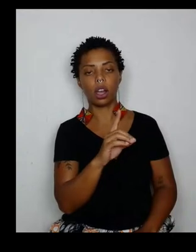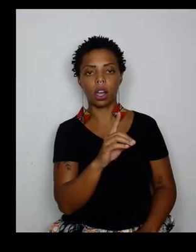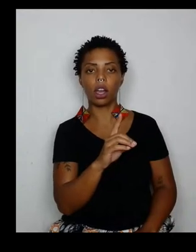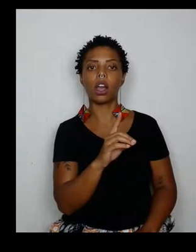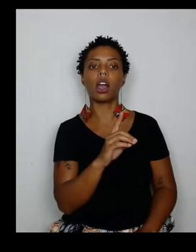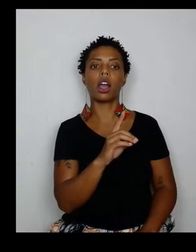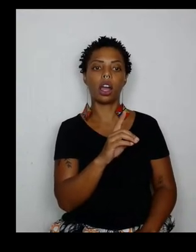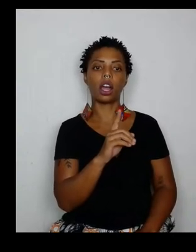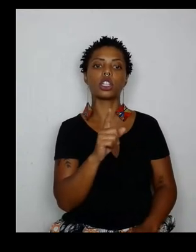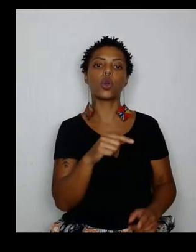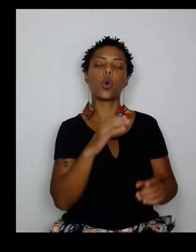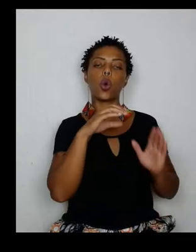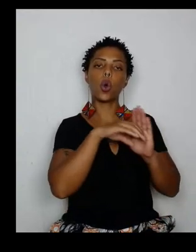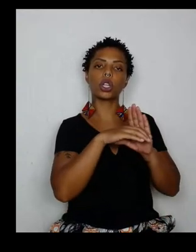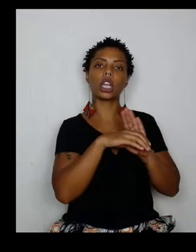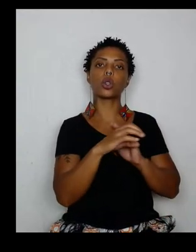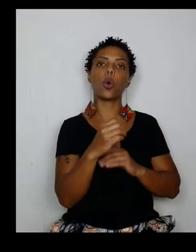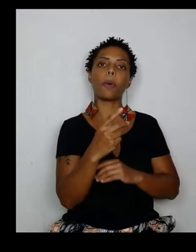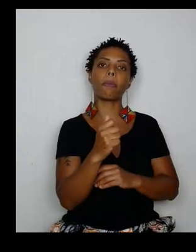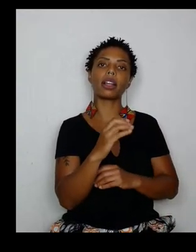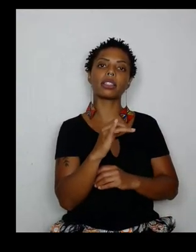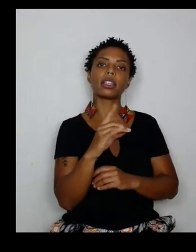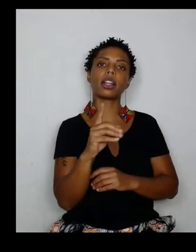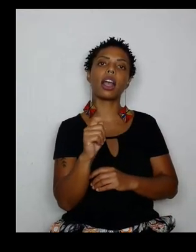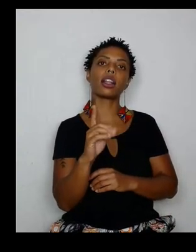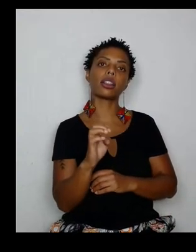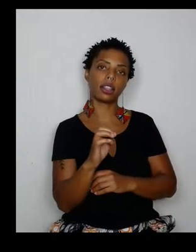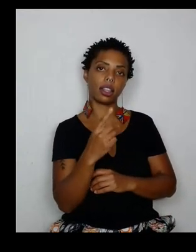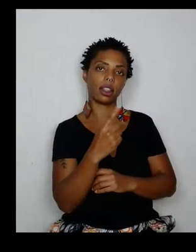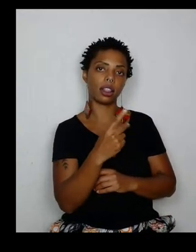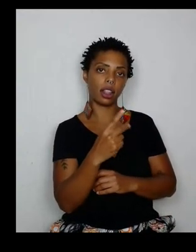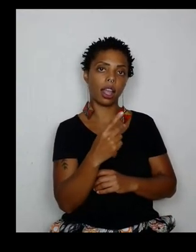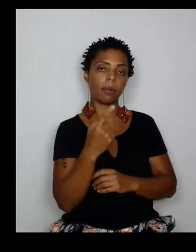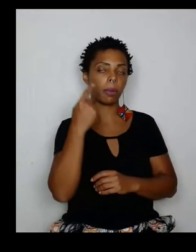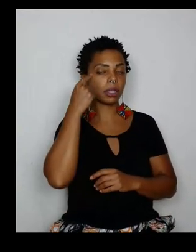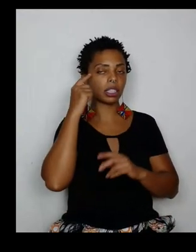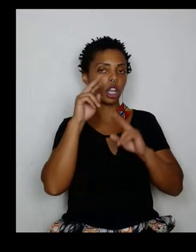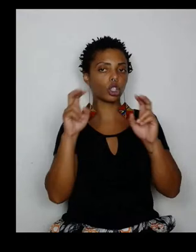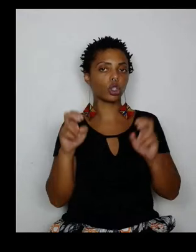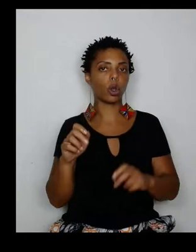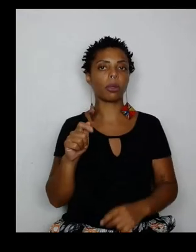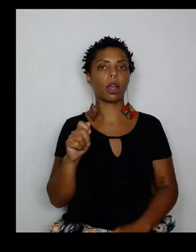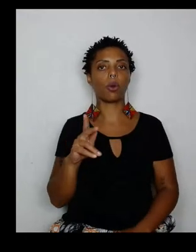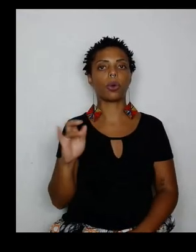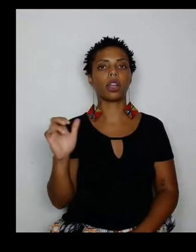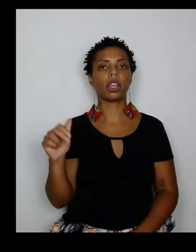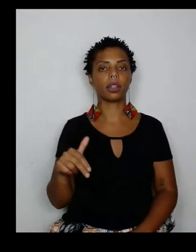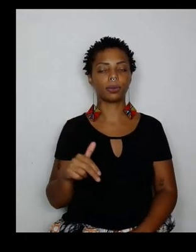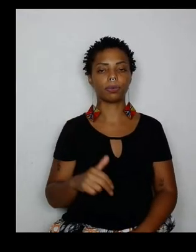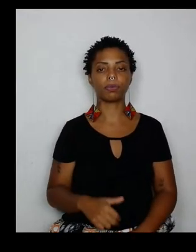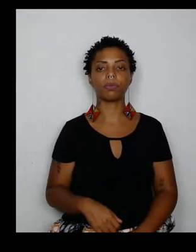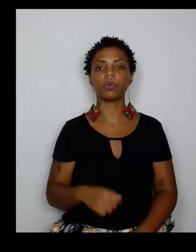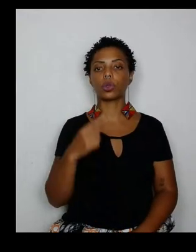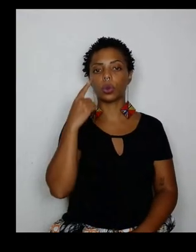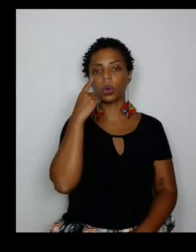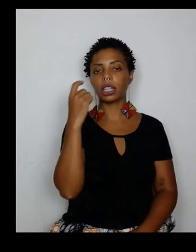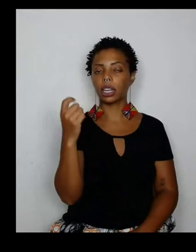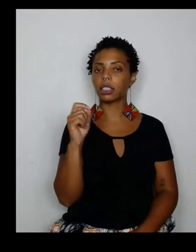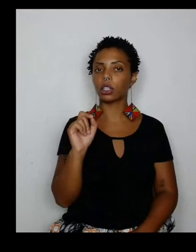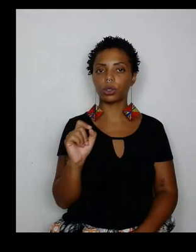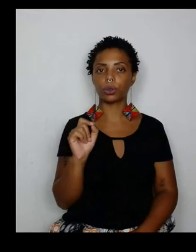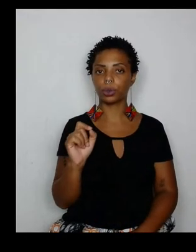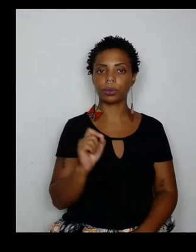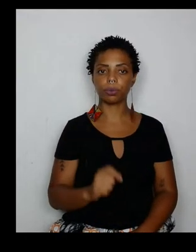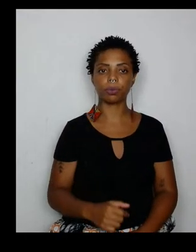about um gurgan and i suppose what is interesting about that for me was that it was my